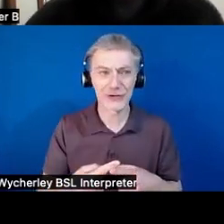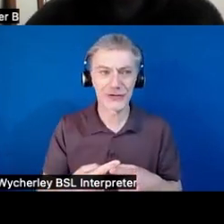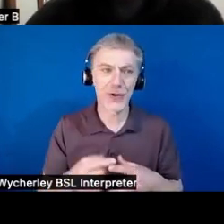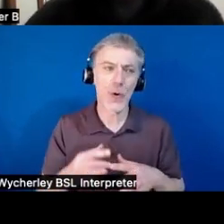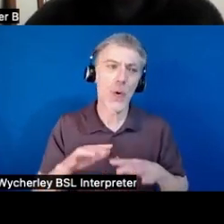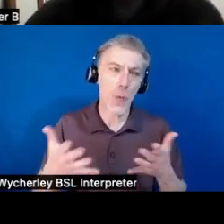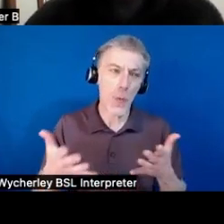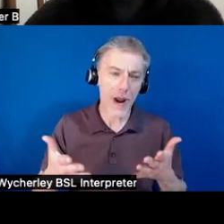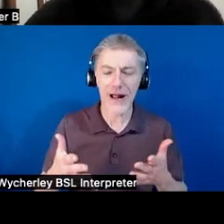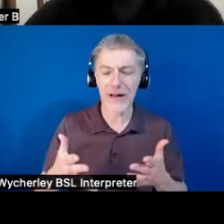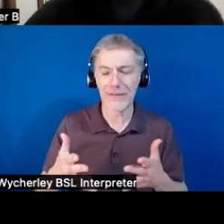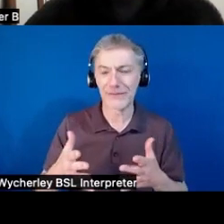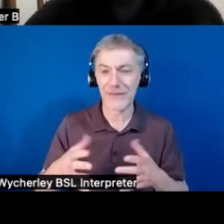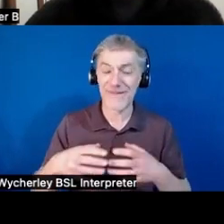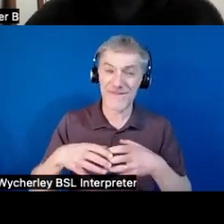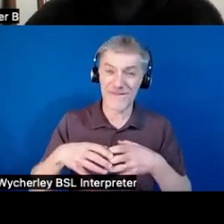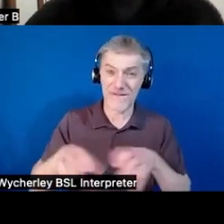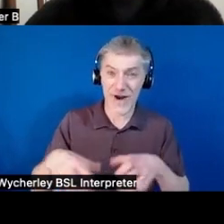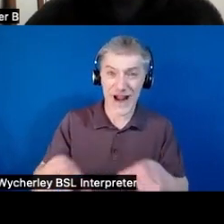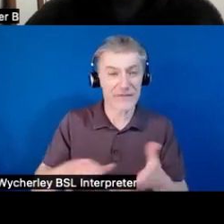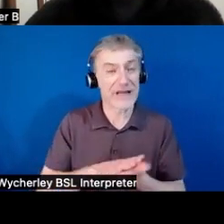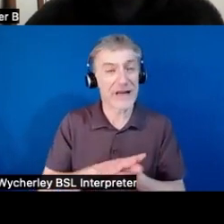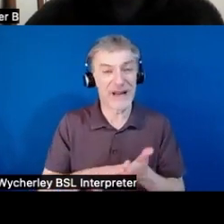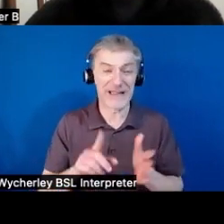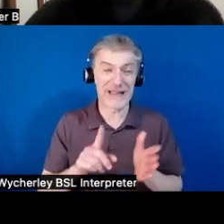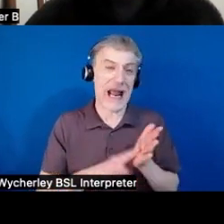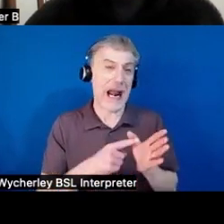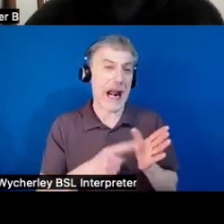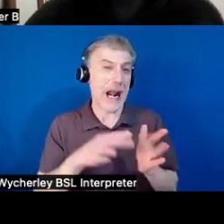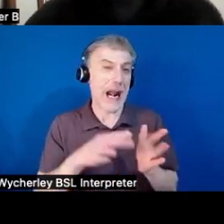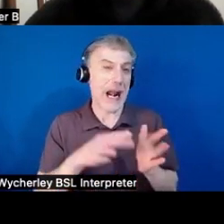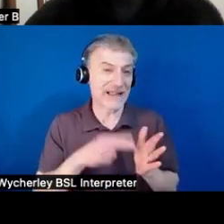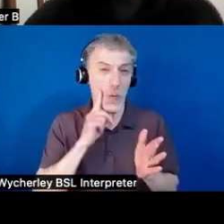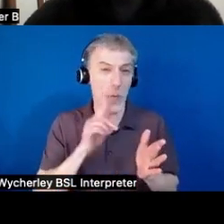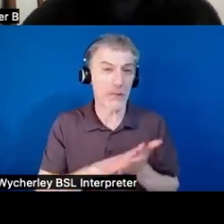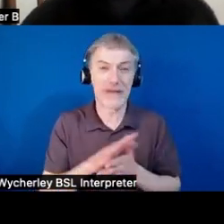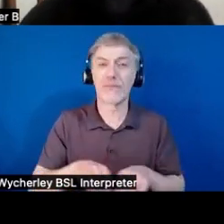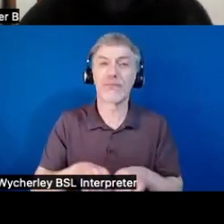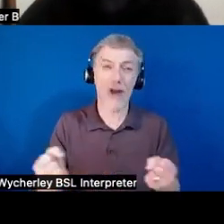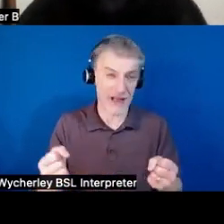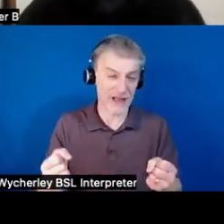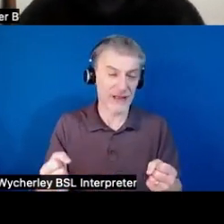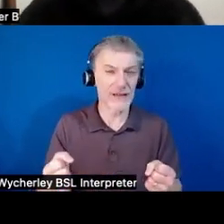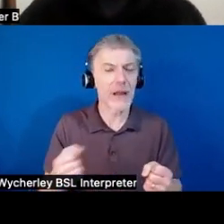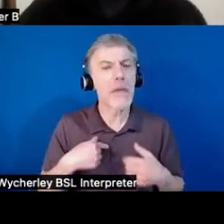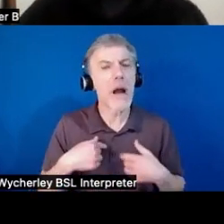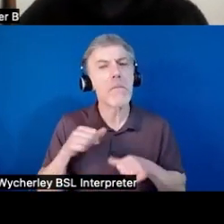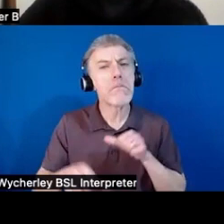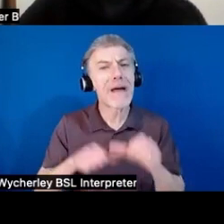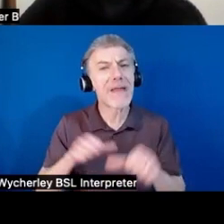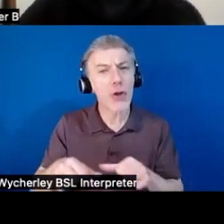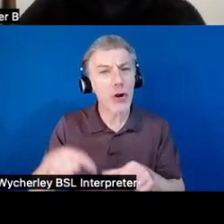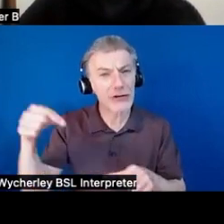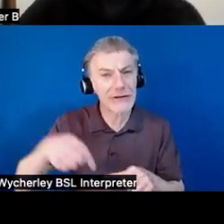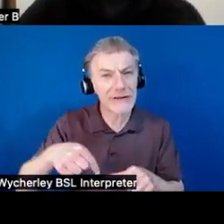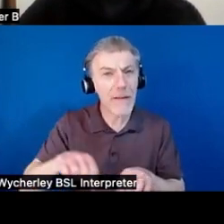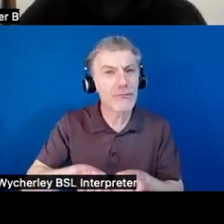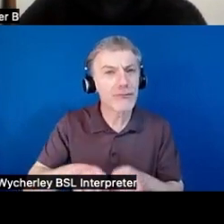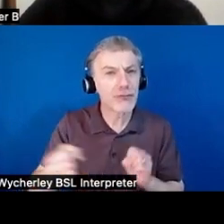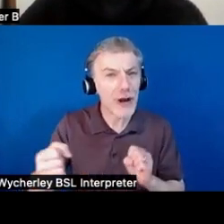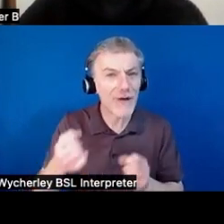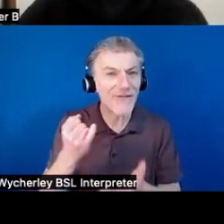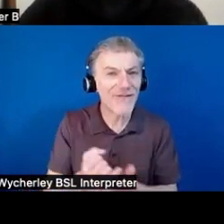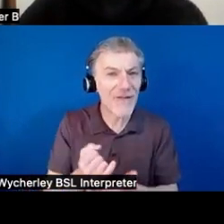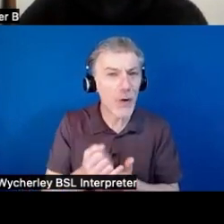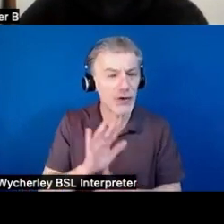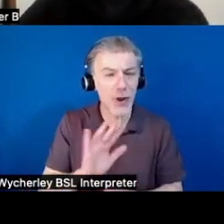Latin word that means to break. And this is not to say that the methodology itself is broken as in faulty, but that perhaps it's something that we break